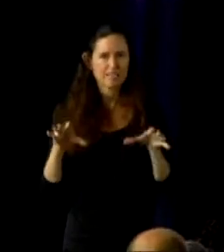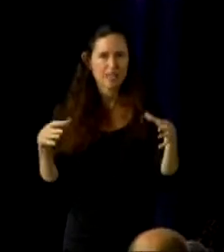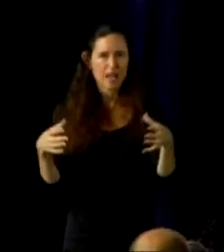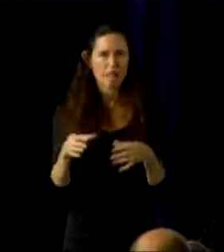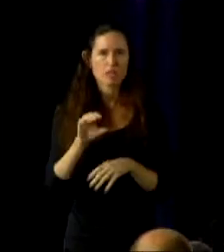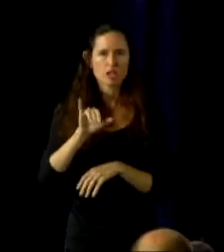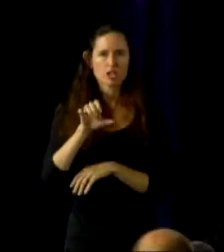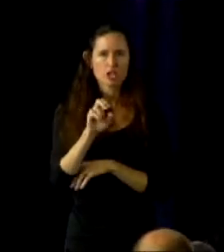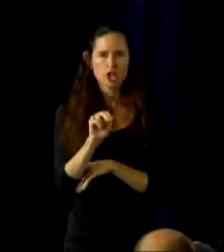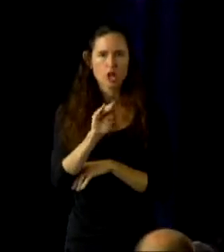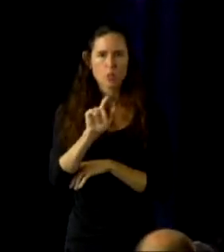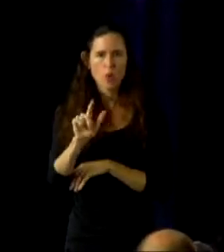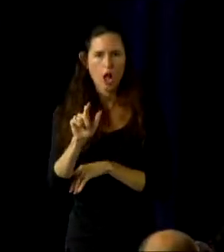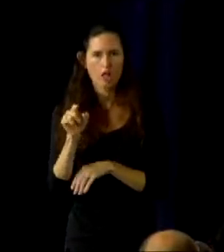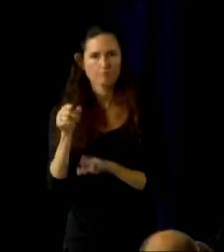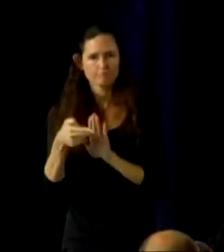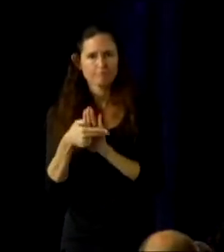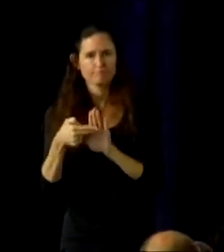our Provost.